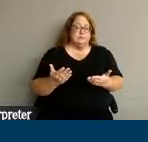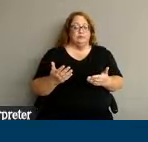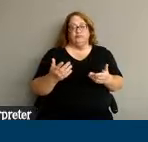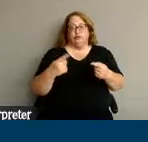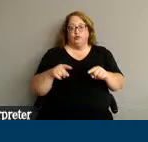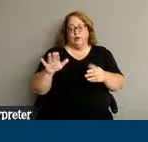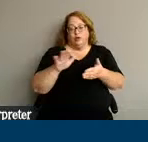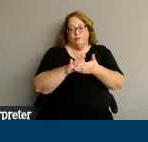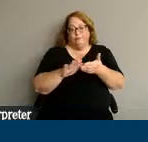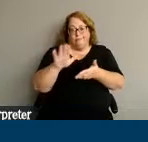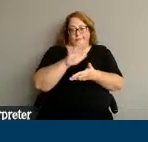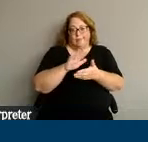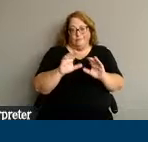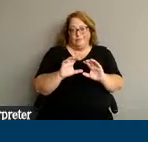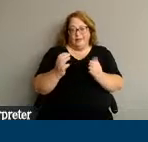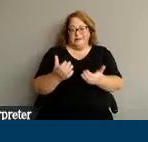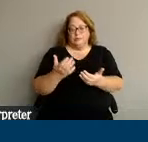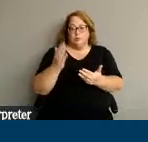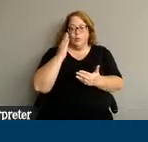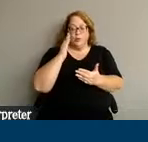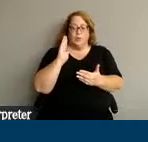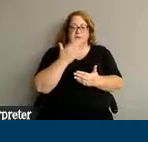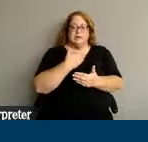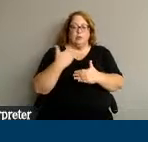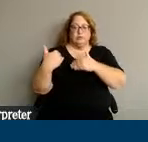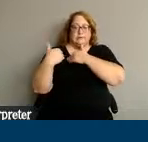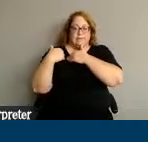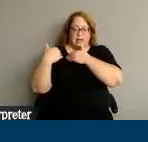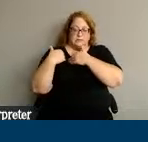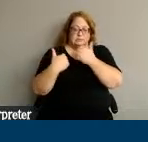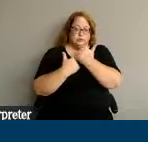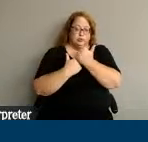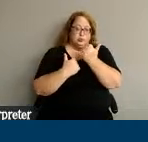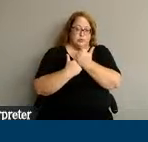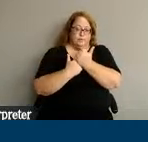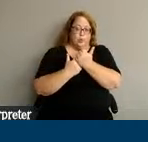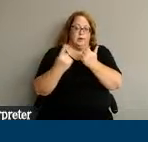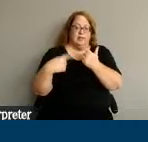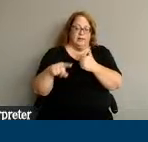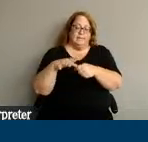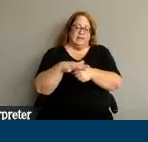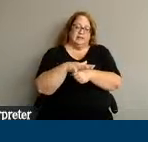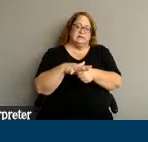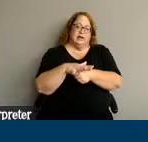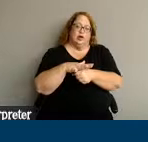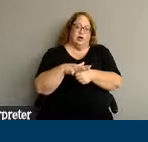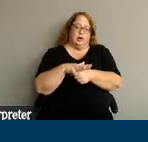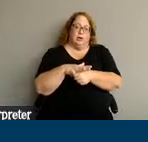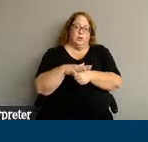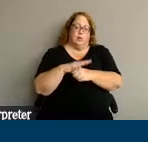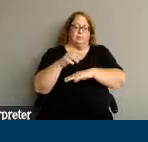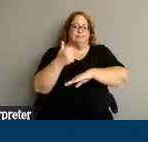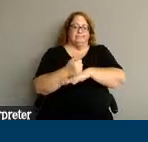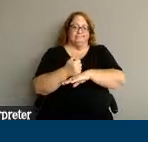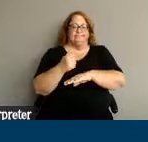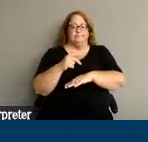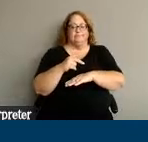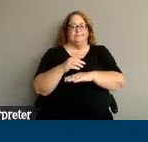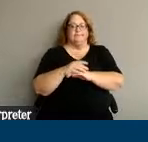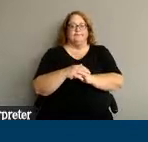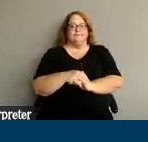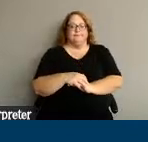collegiate courses. And so we know that it is our responsibility to then support them in these areas, and we did institute the Principals